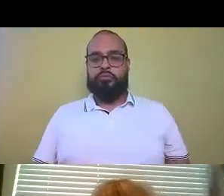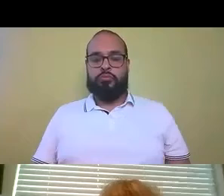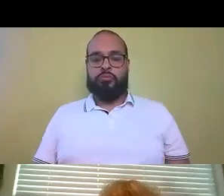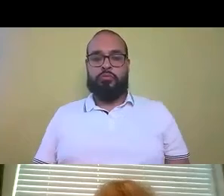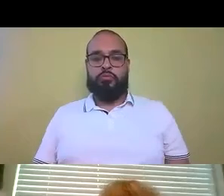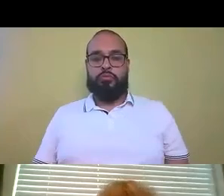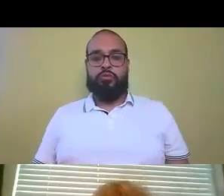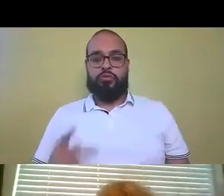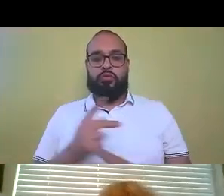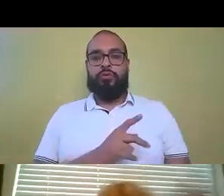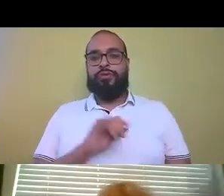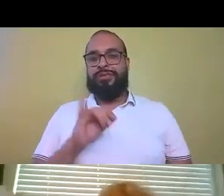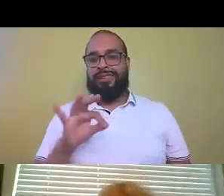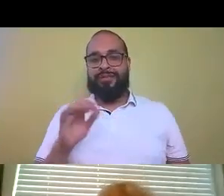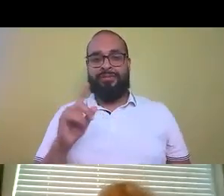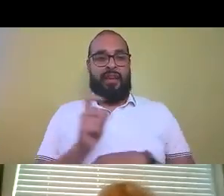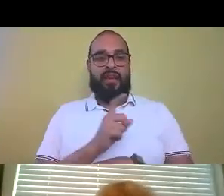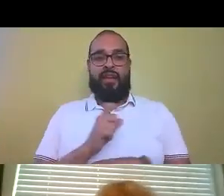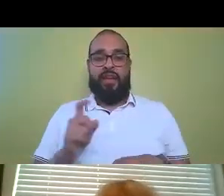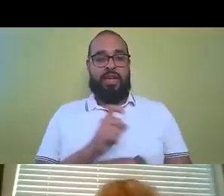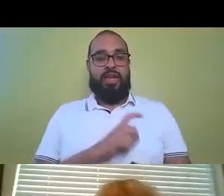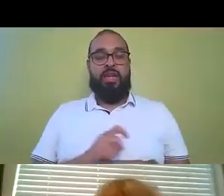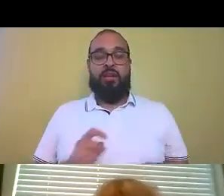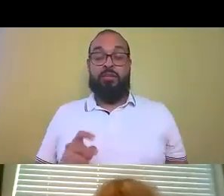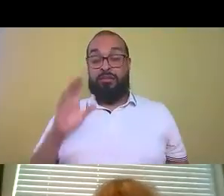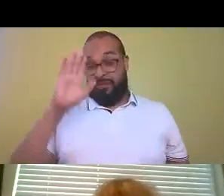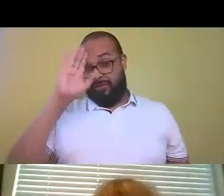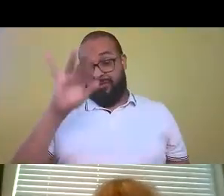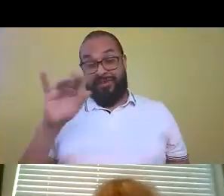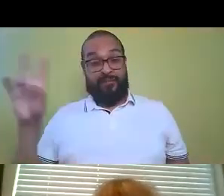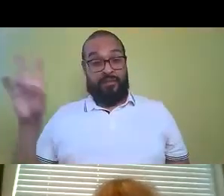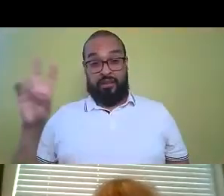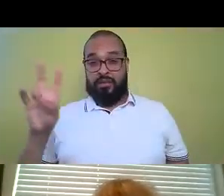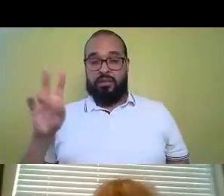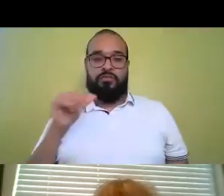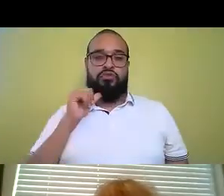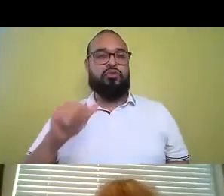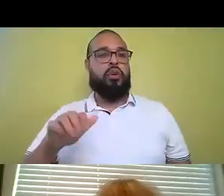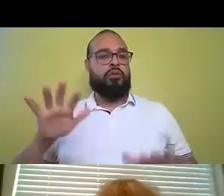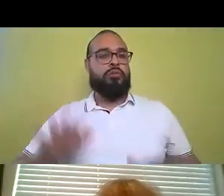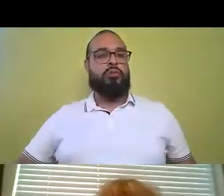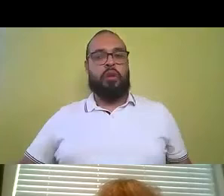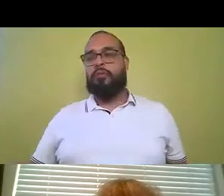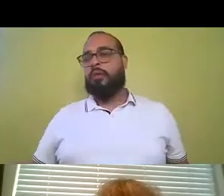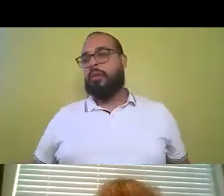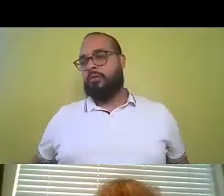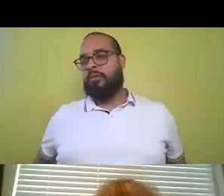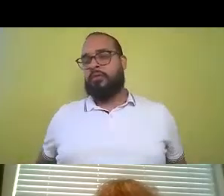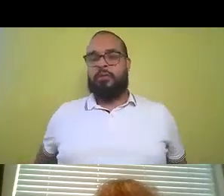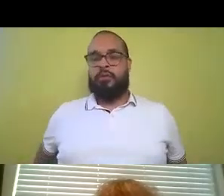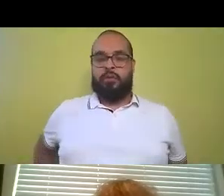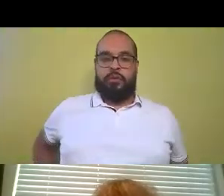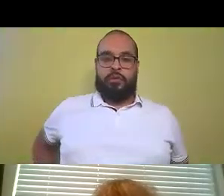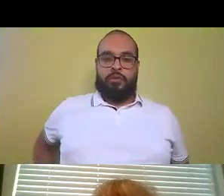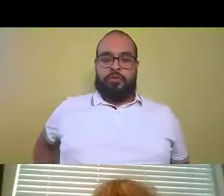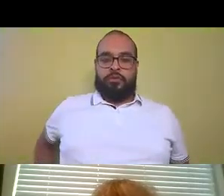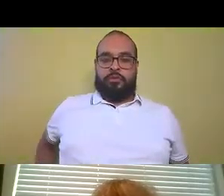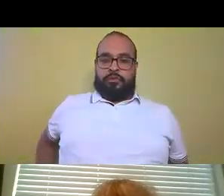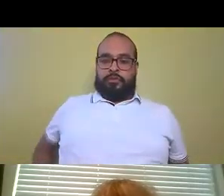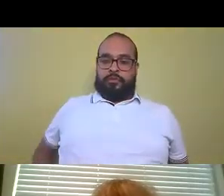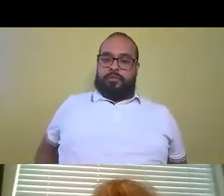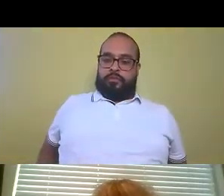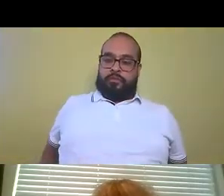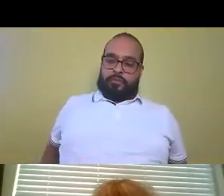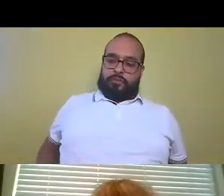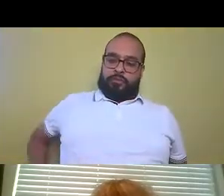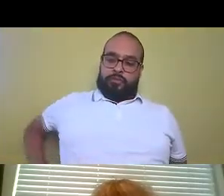running. Pure vestibular is not considered to be a calming input. Vestibular paired with proprioception.